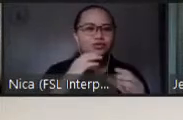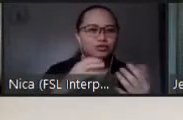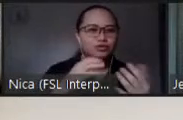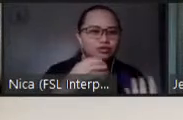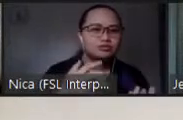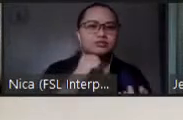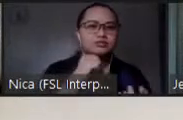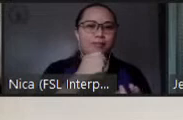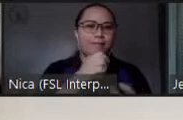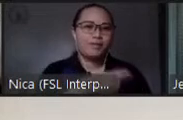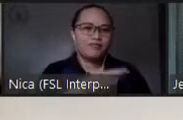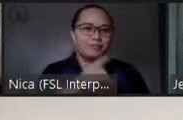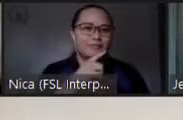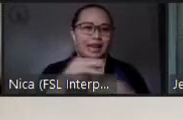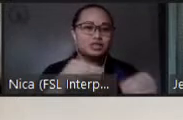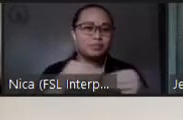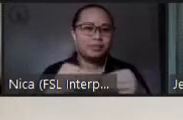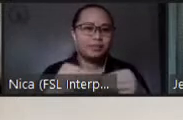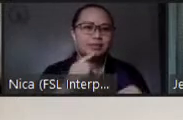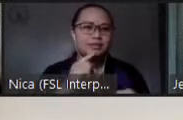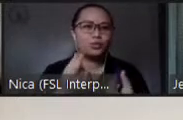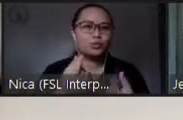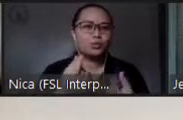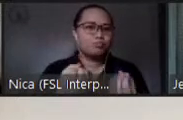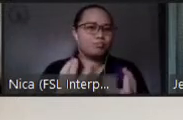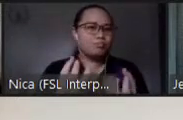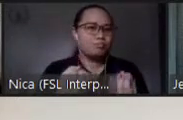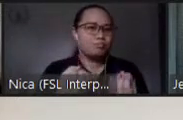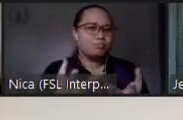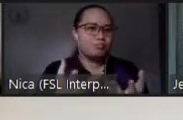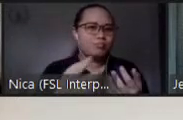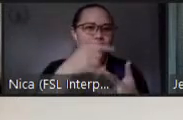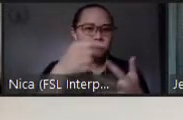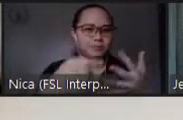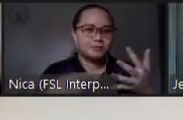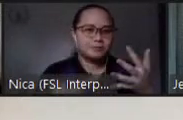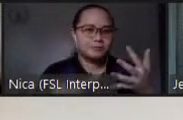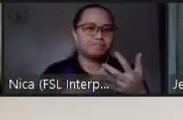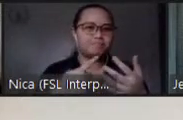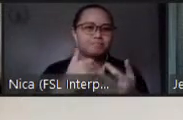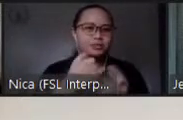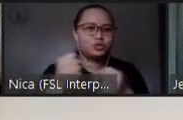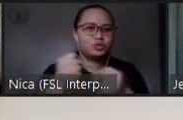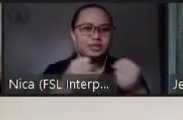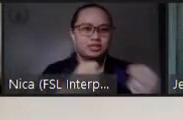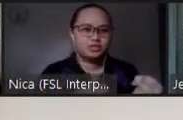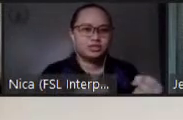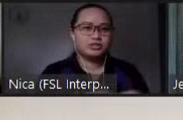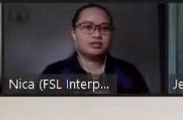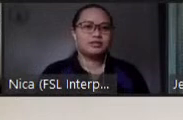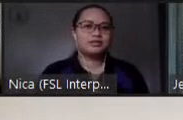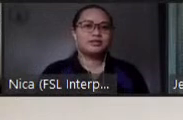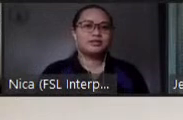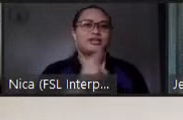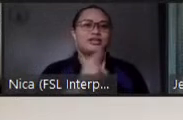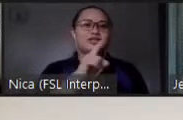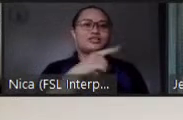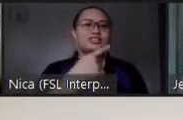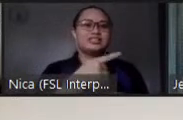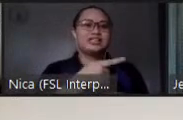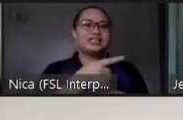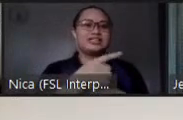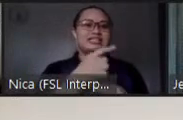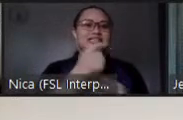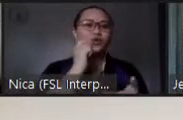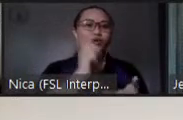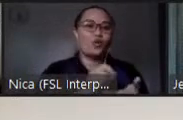a multidisciplinary approach, she's co-author of Full Access, the practical guide to TV news interpreting, creating